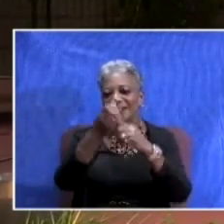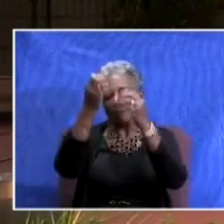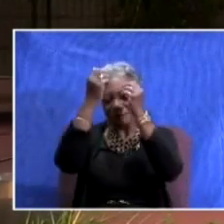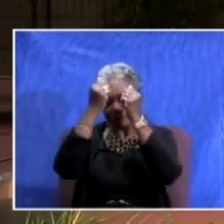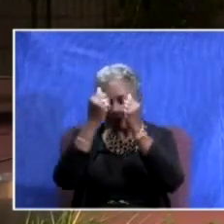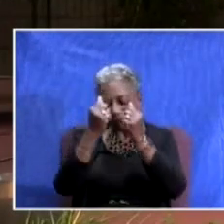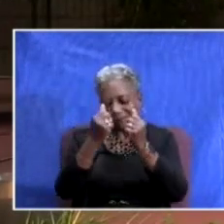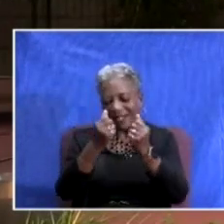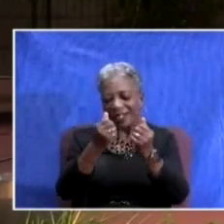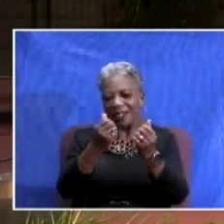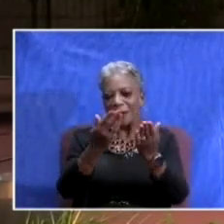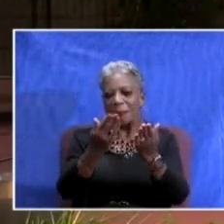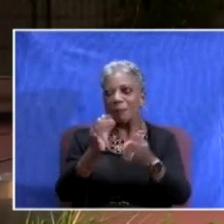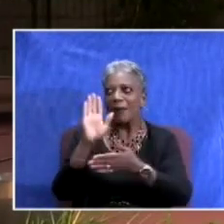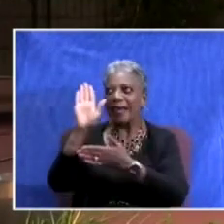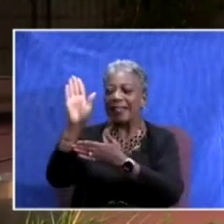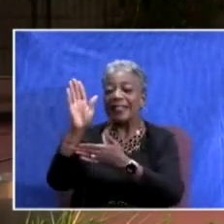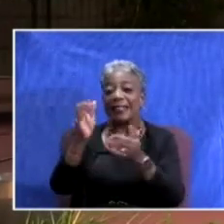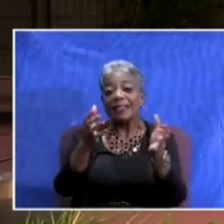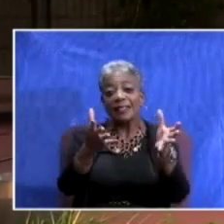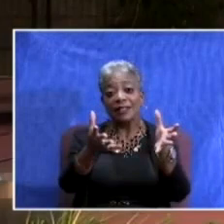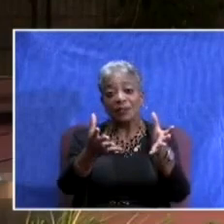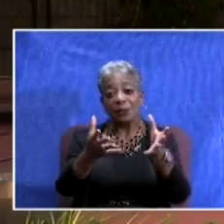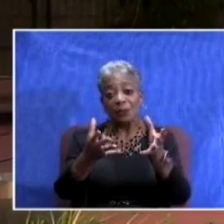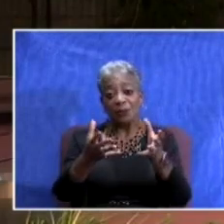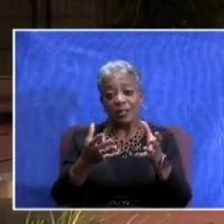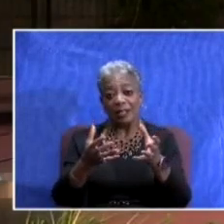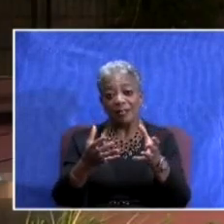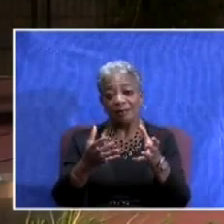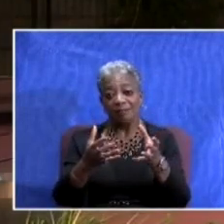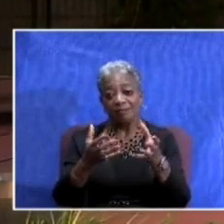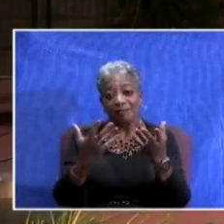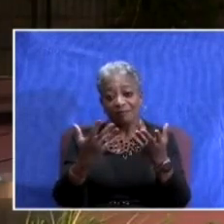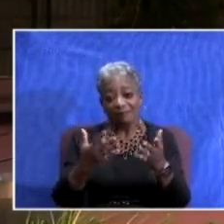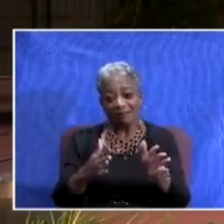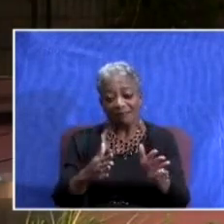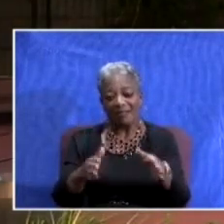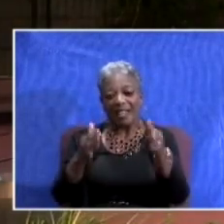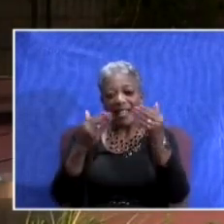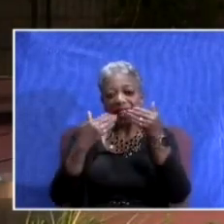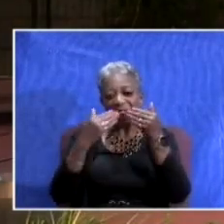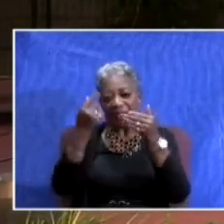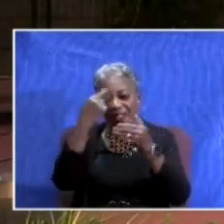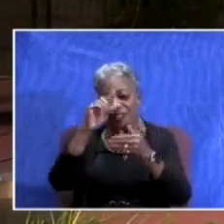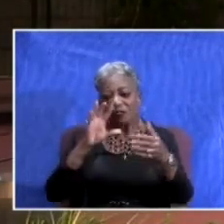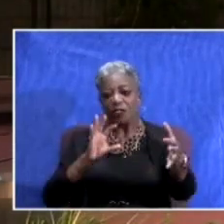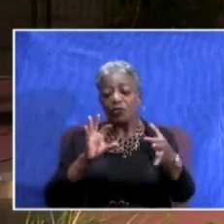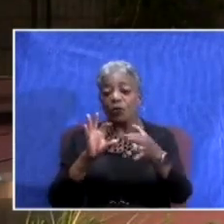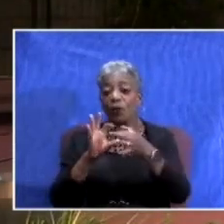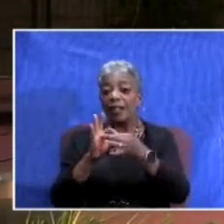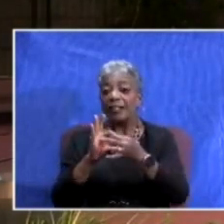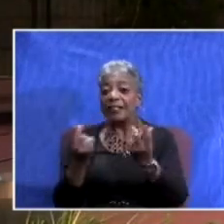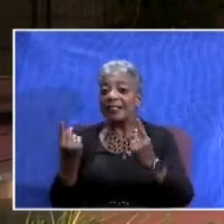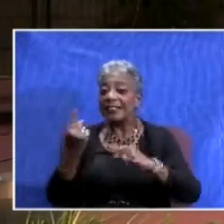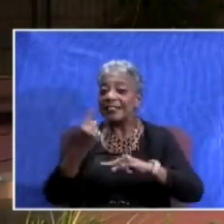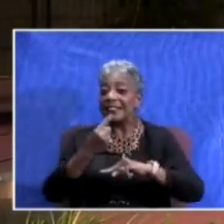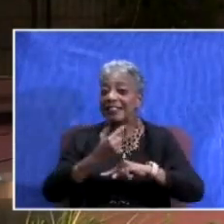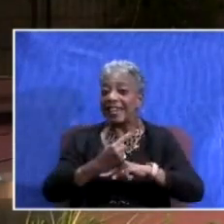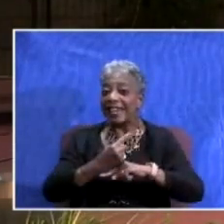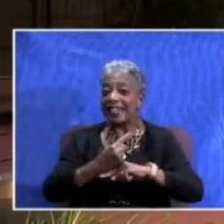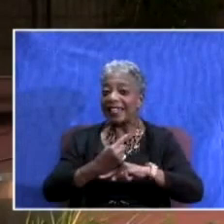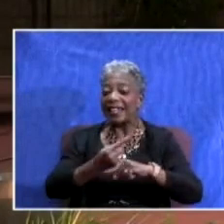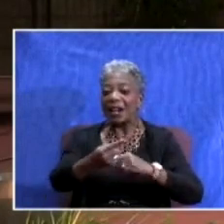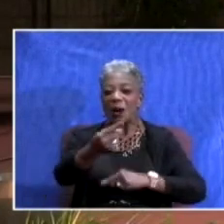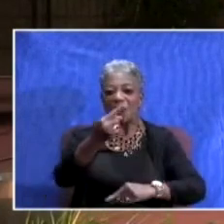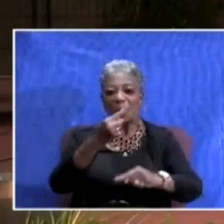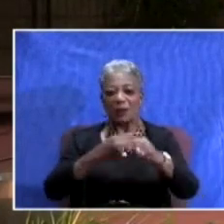glory. Thank you for being with us today. We are transitioning back to on-campus